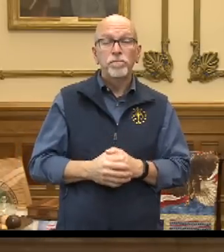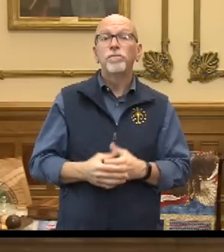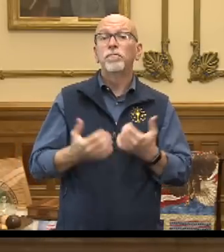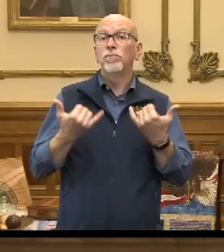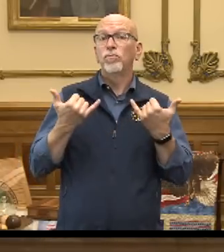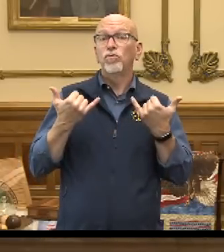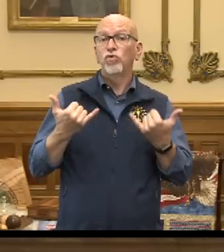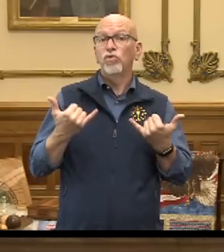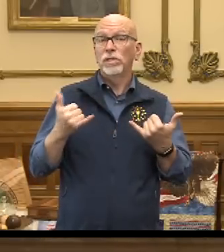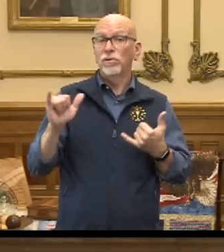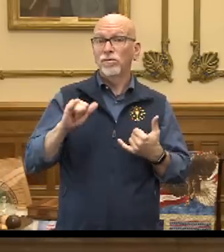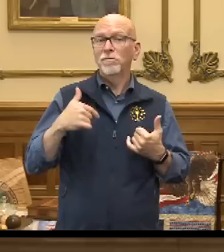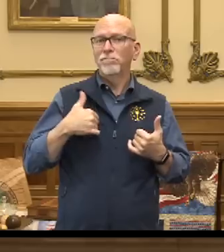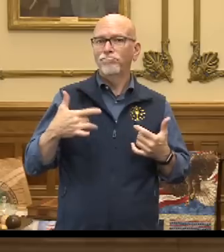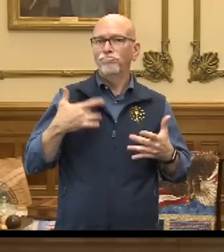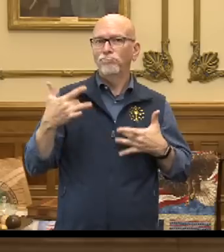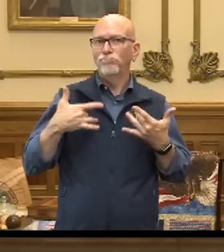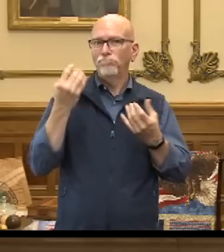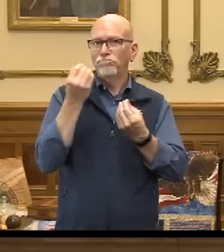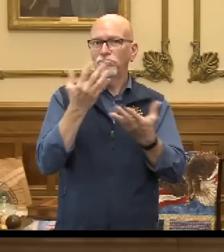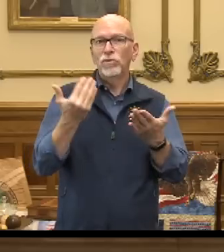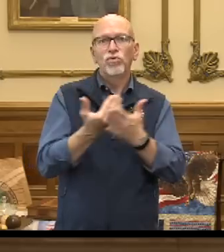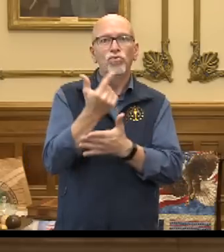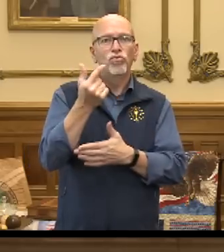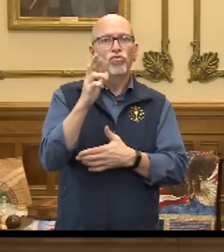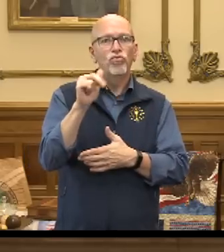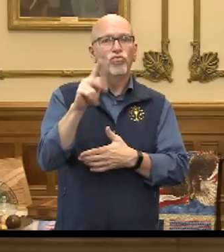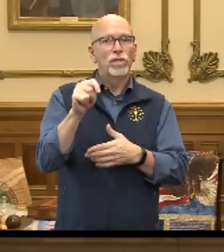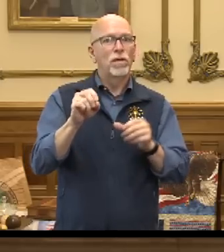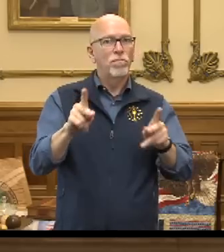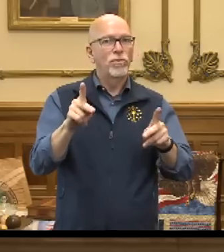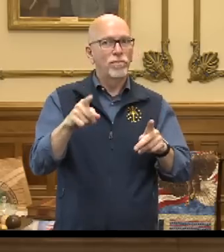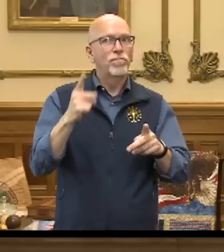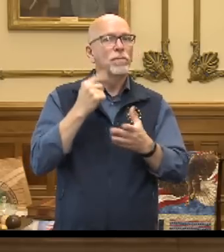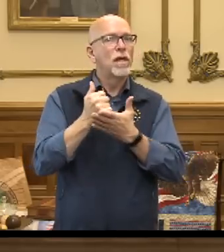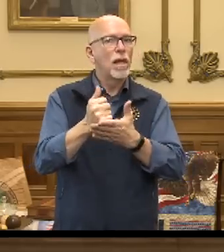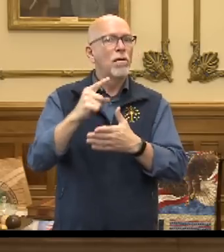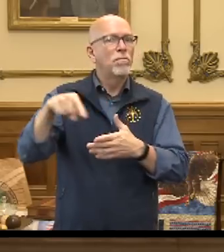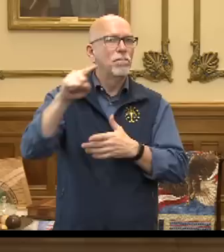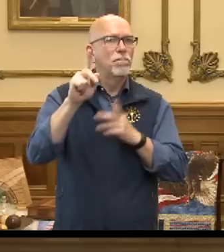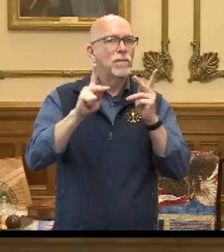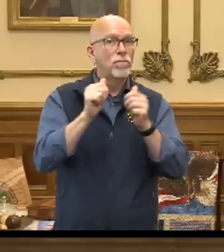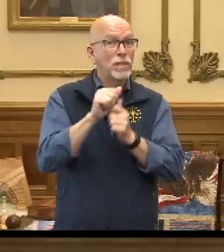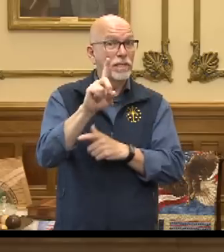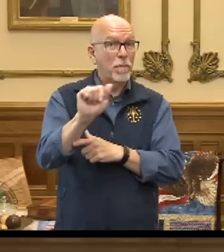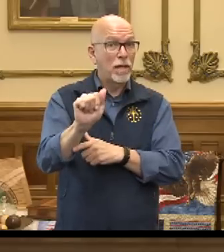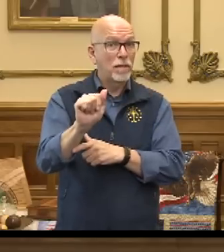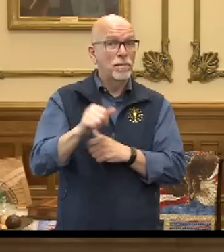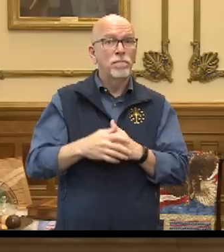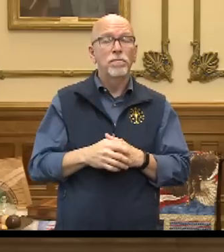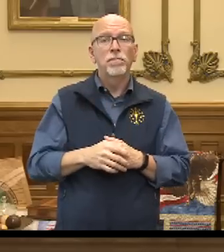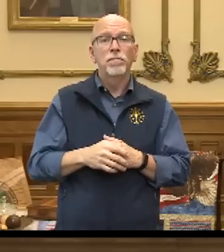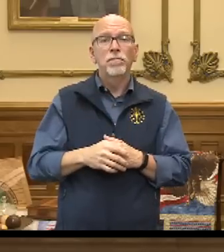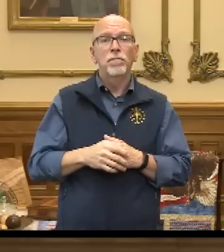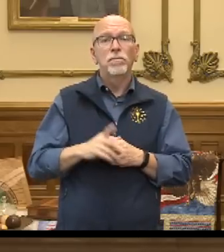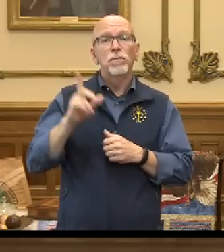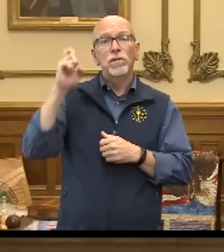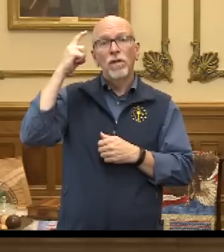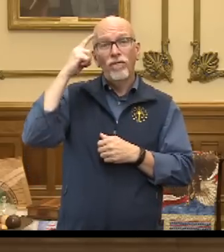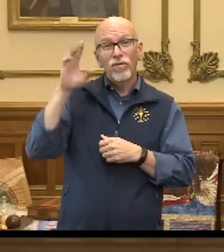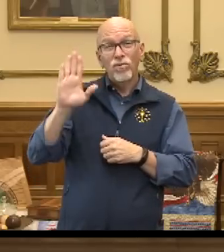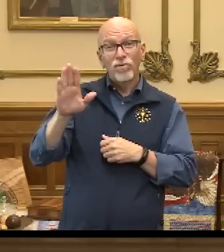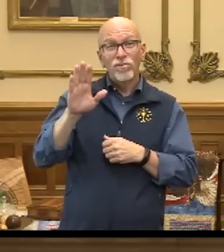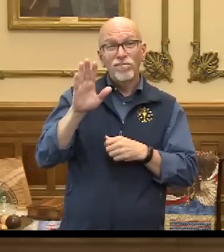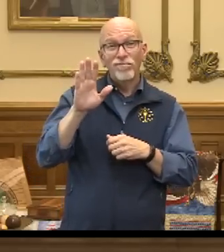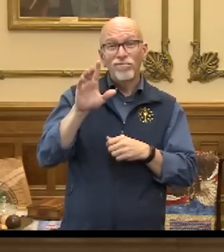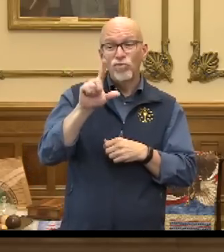today, I'm excited to announce a new grant opportunity to help Hoosiers with disabilities. Governor, in your